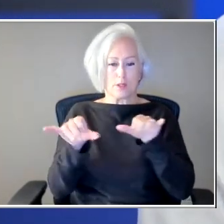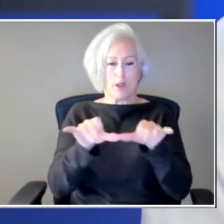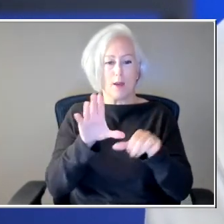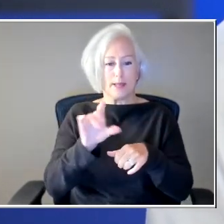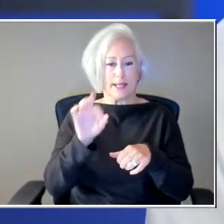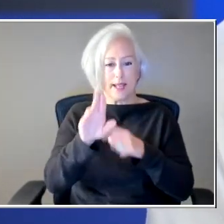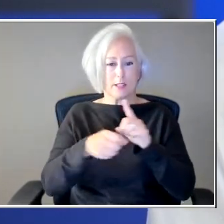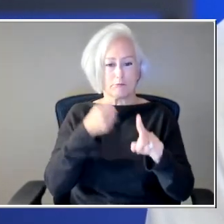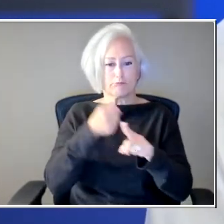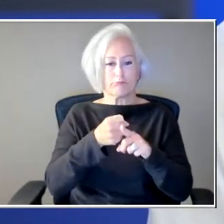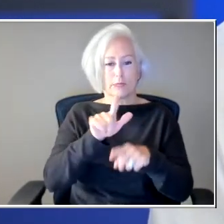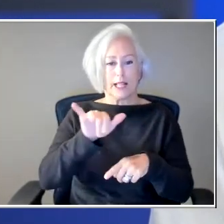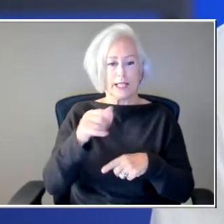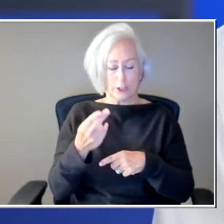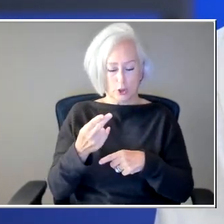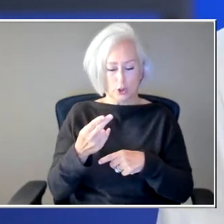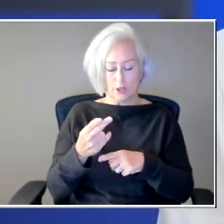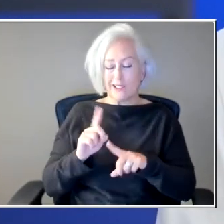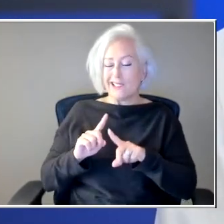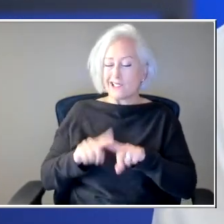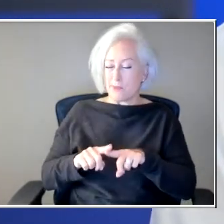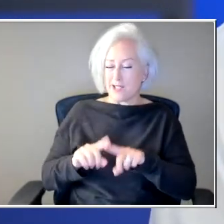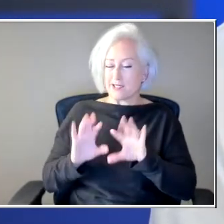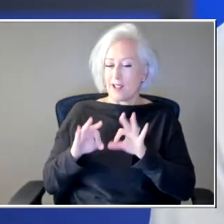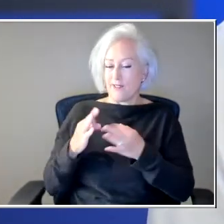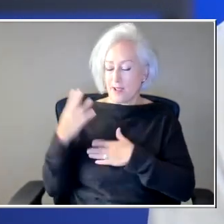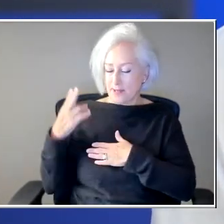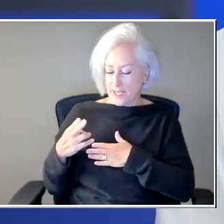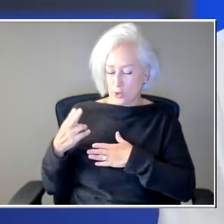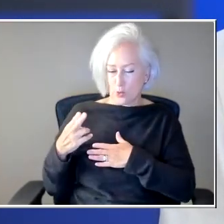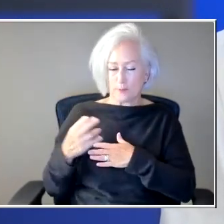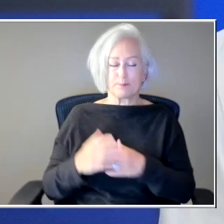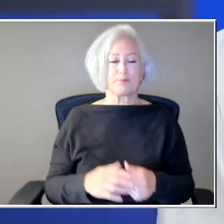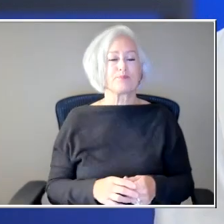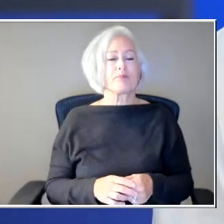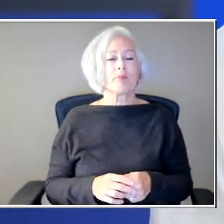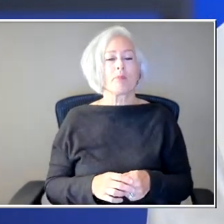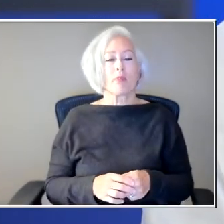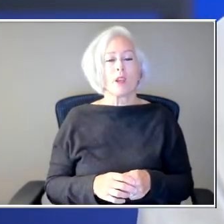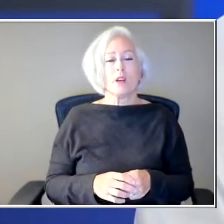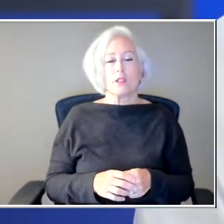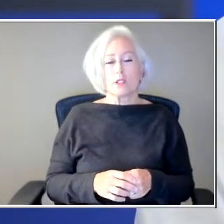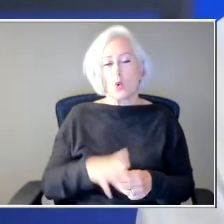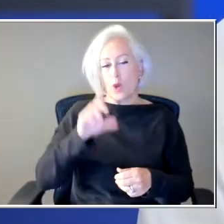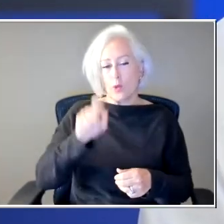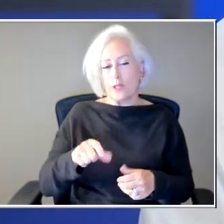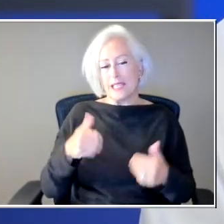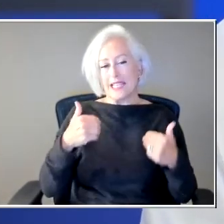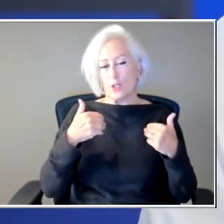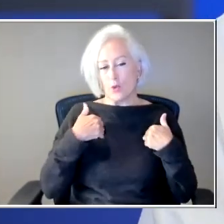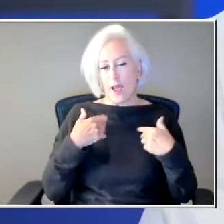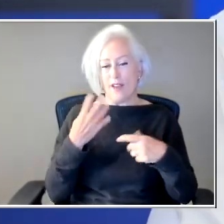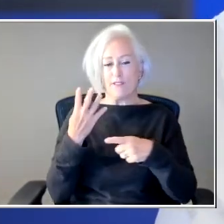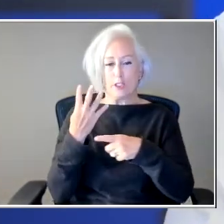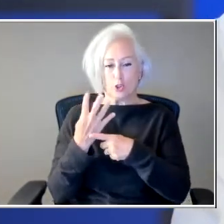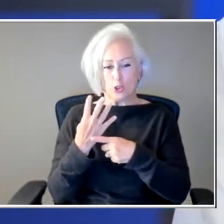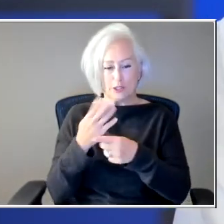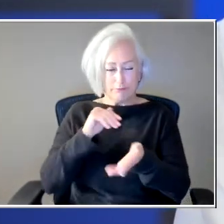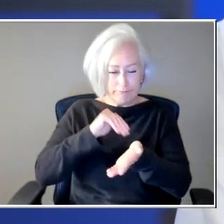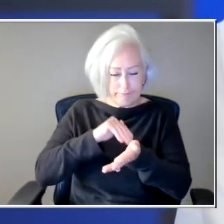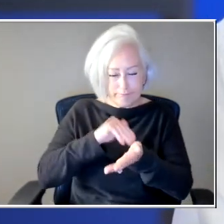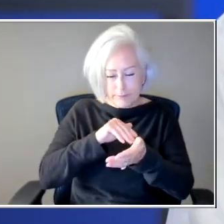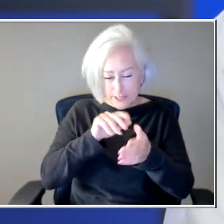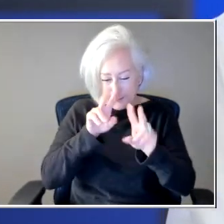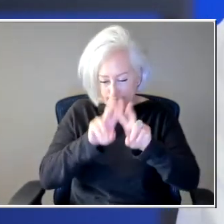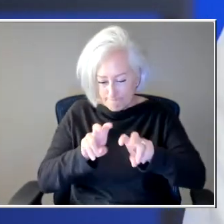depends on the family history. So we really have to involve a geneticist or a good person who can take a detailed family history, because some